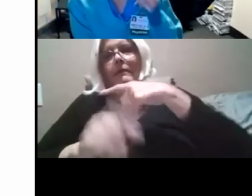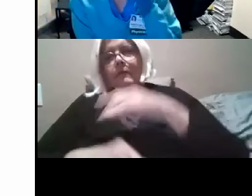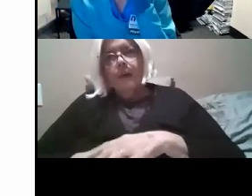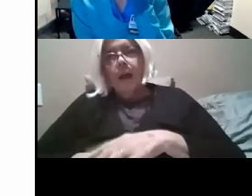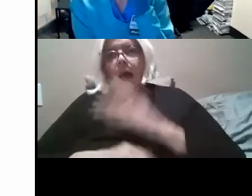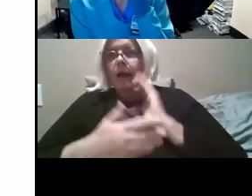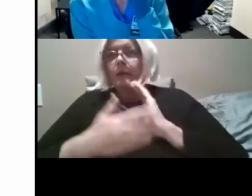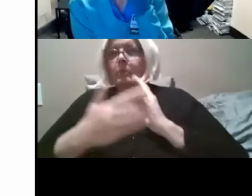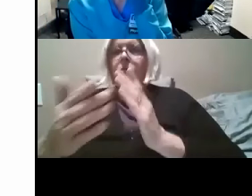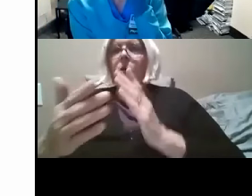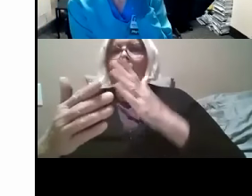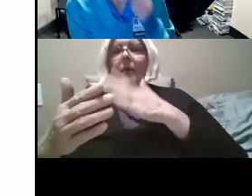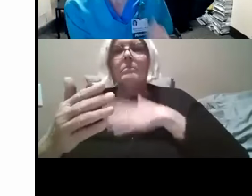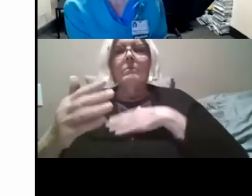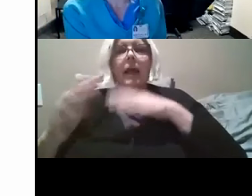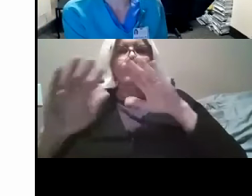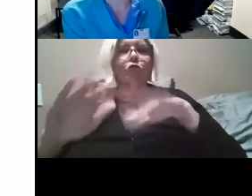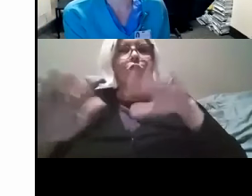in their pajamas.